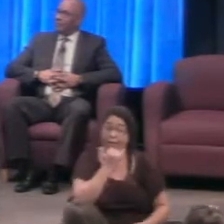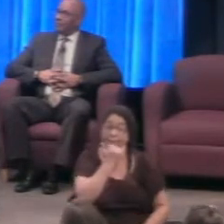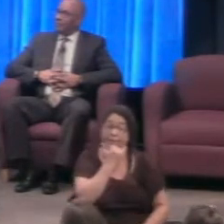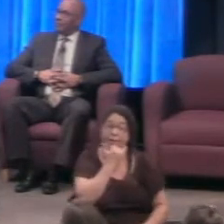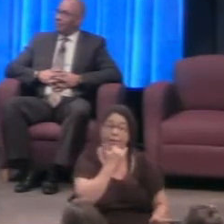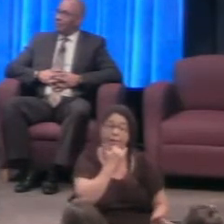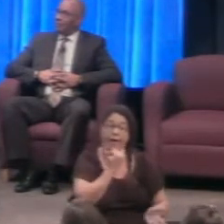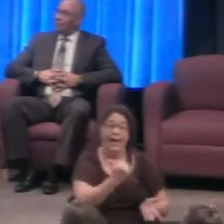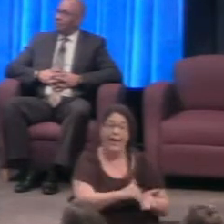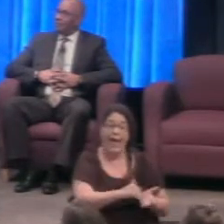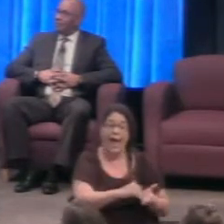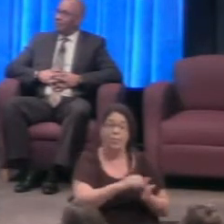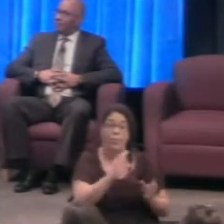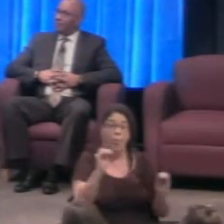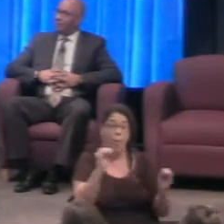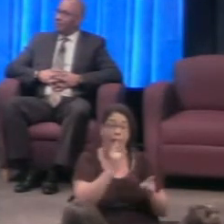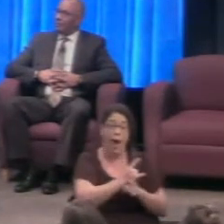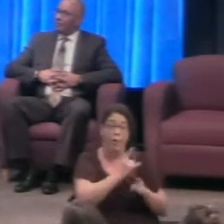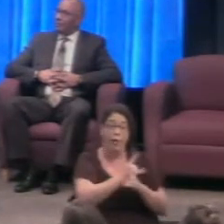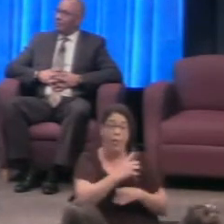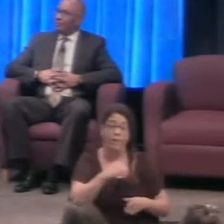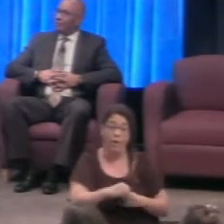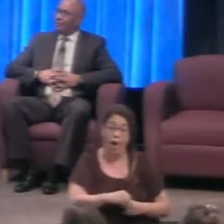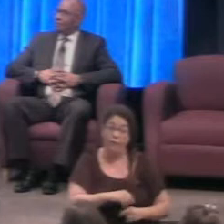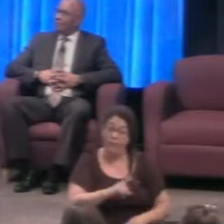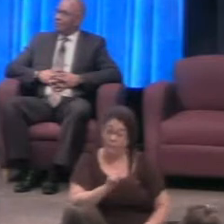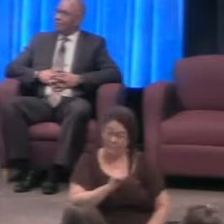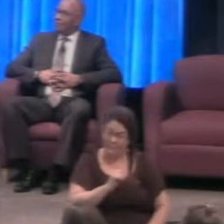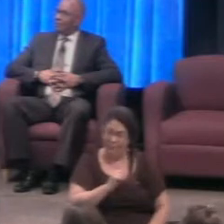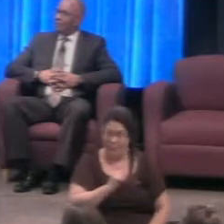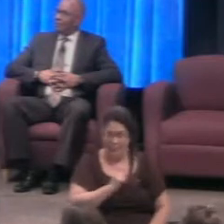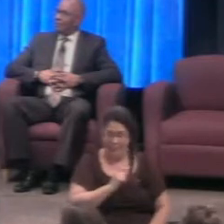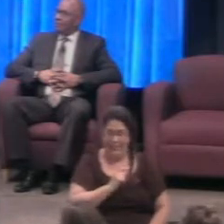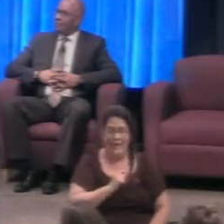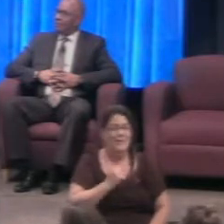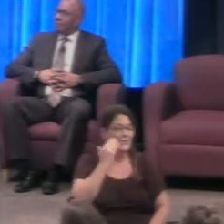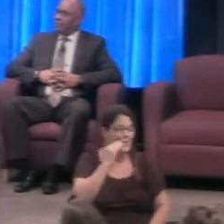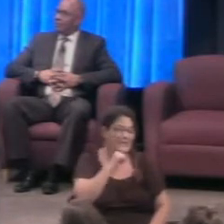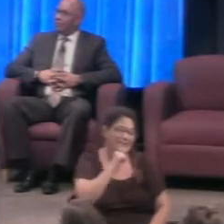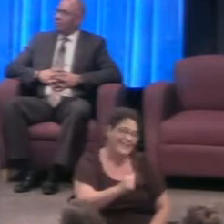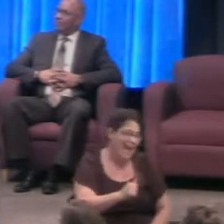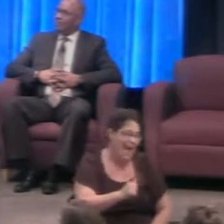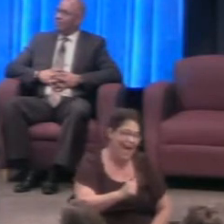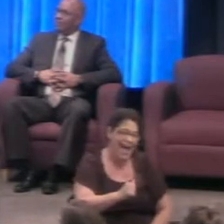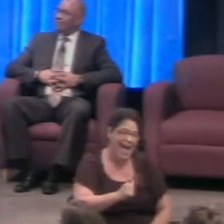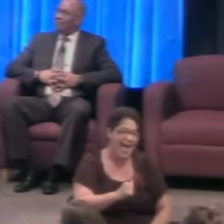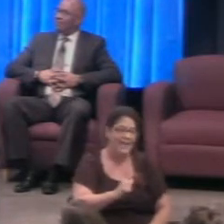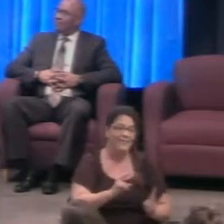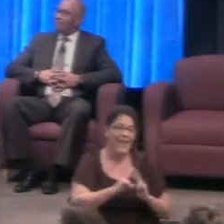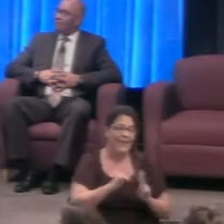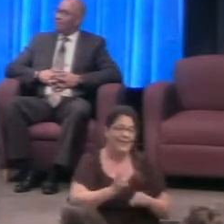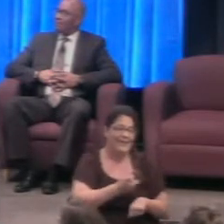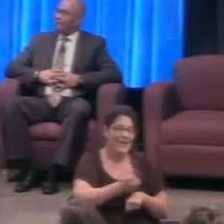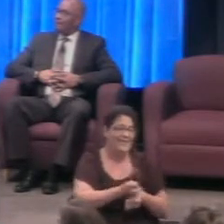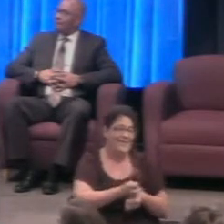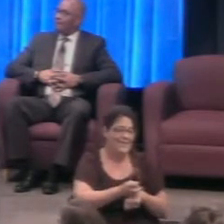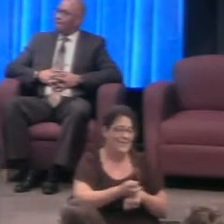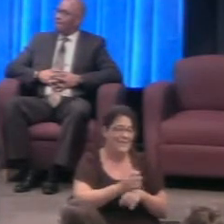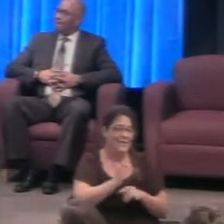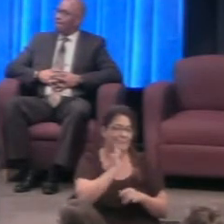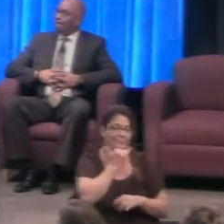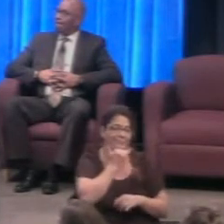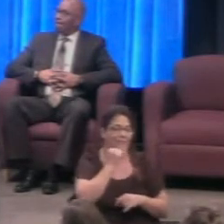Allegedly, again, there was no alcohol involved. And those that know her knows it was not. It was just a very tough